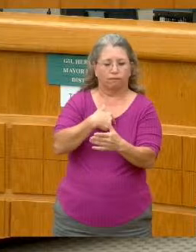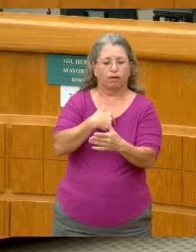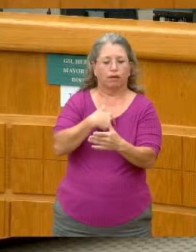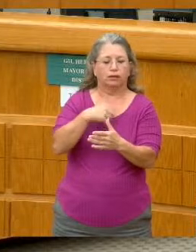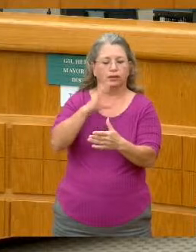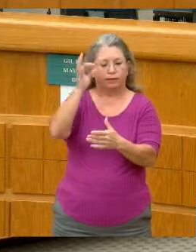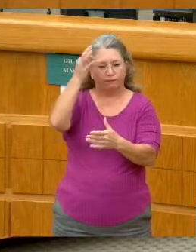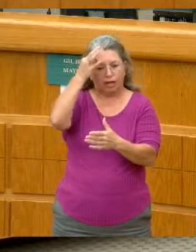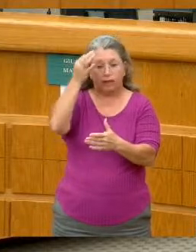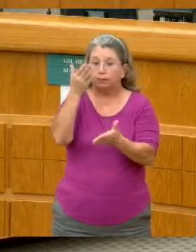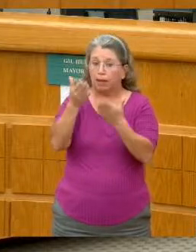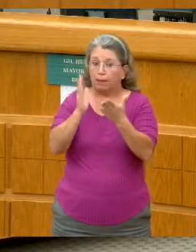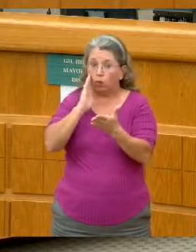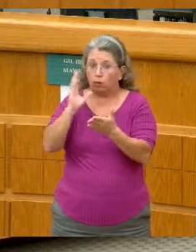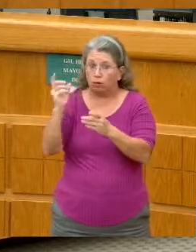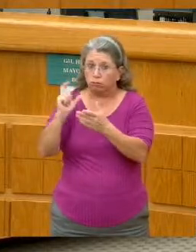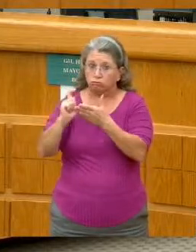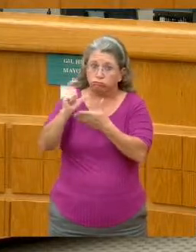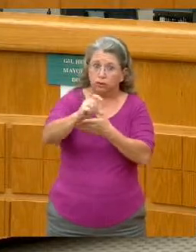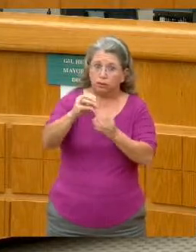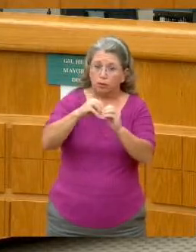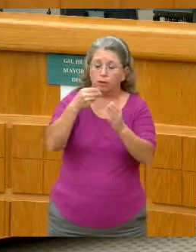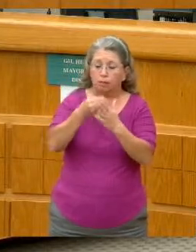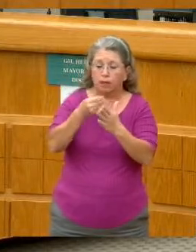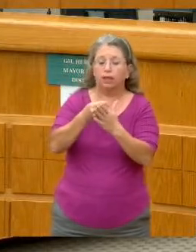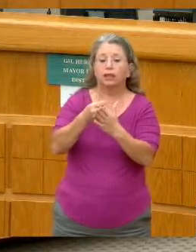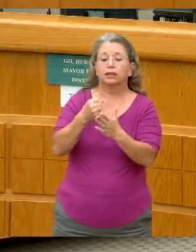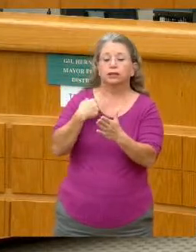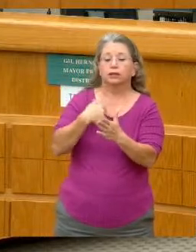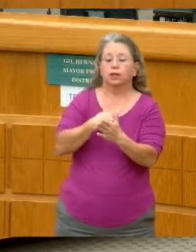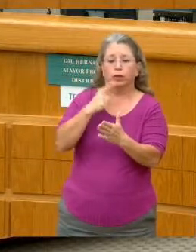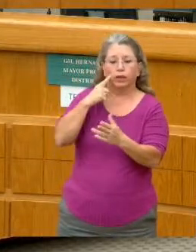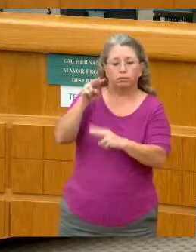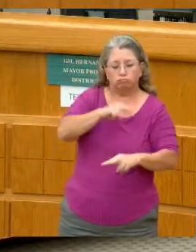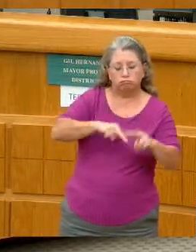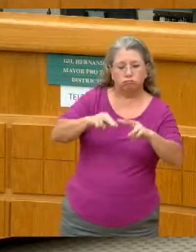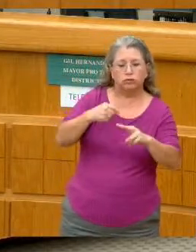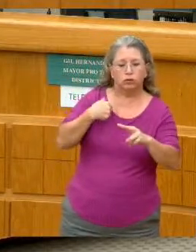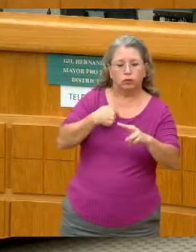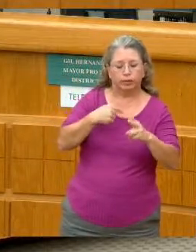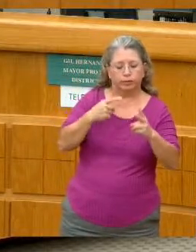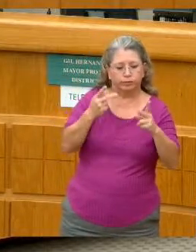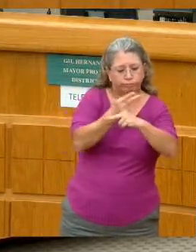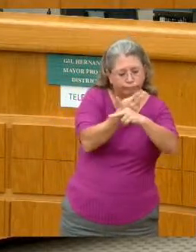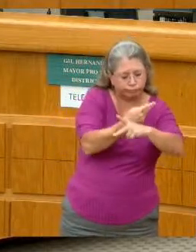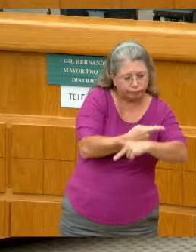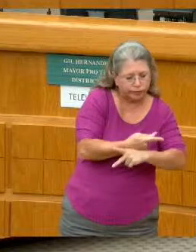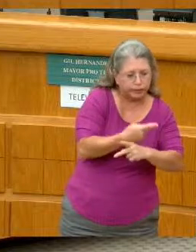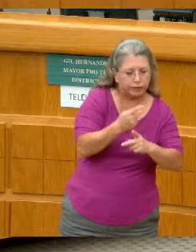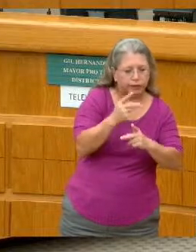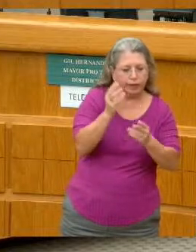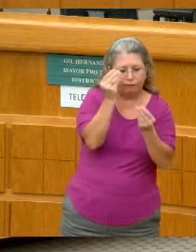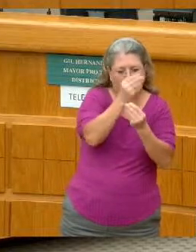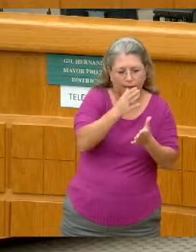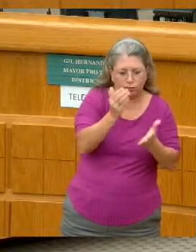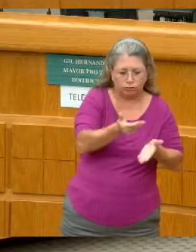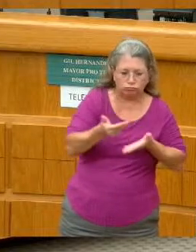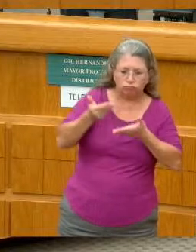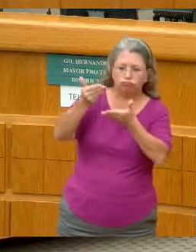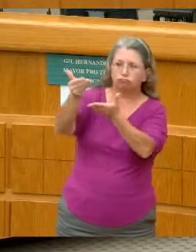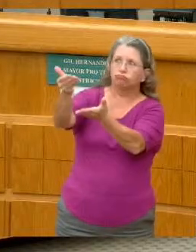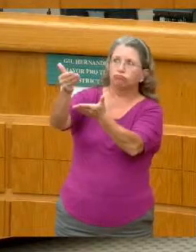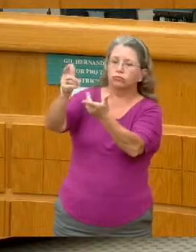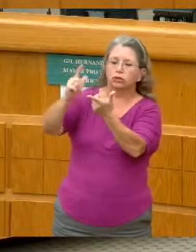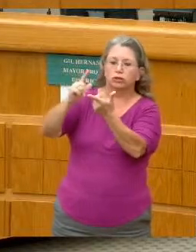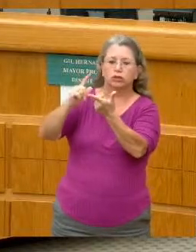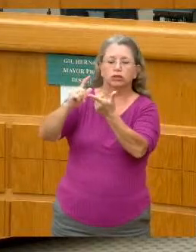his team is putting together the information for the city of Corpus Christi. The judge and her team is putting the information together for the county. Is they